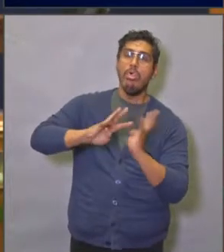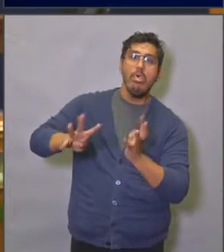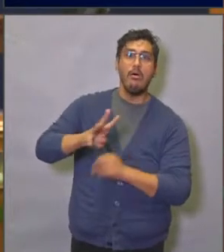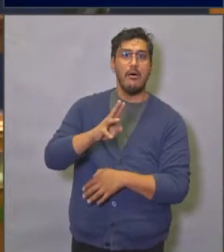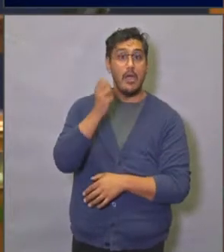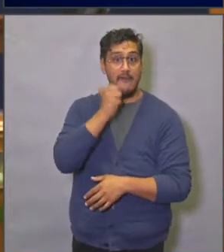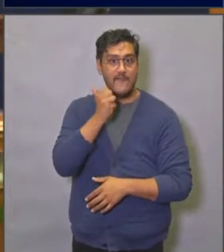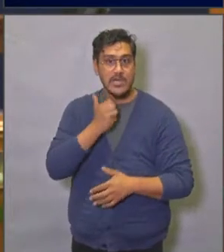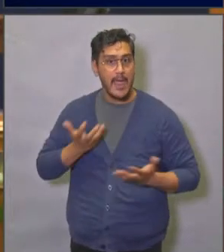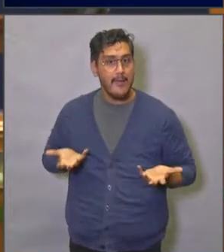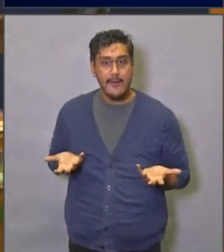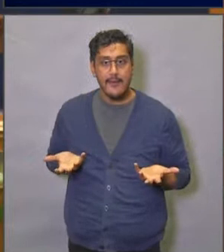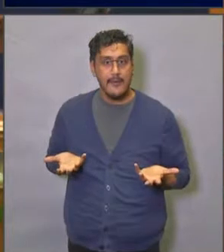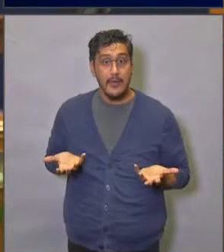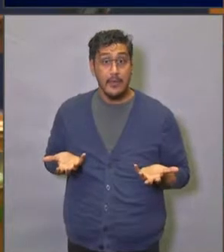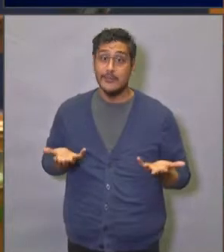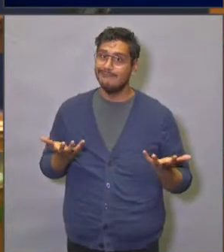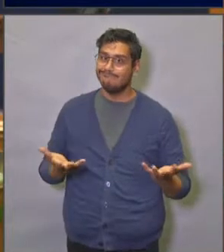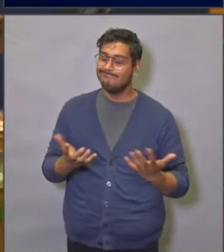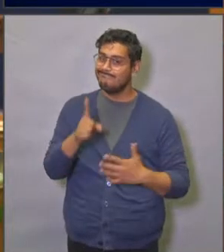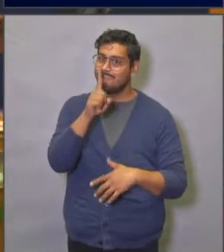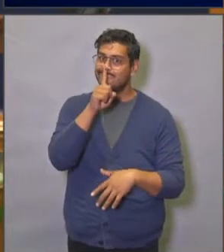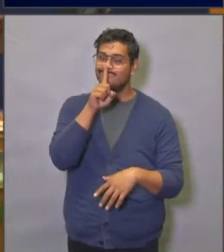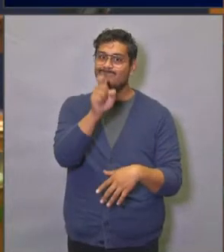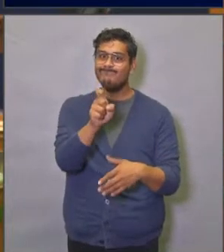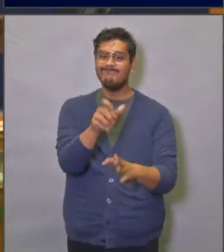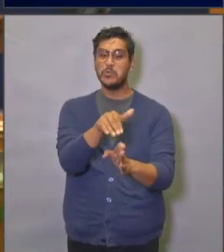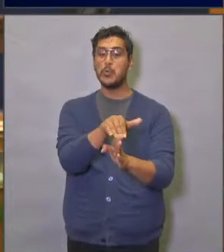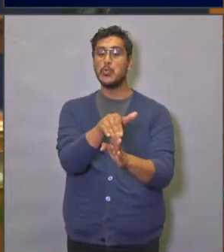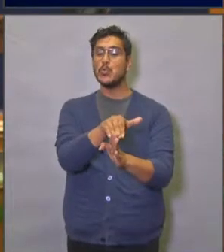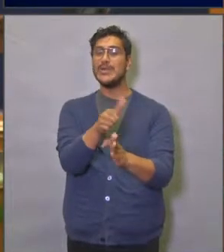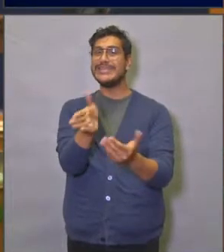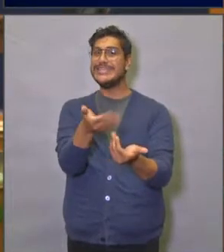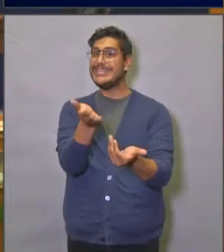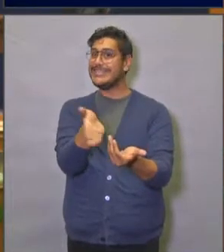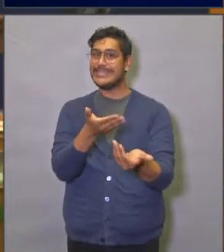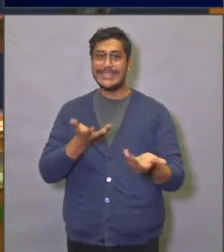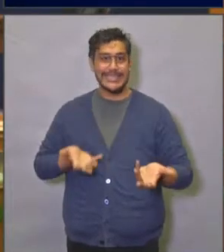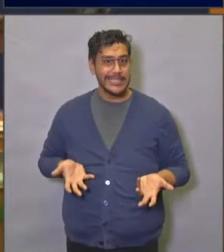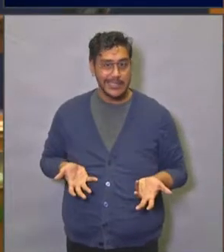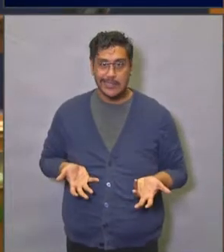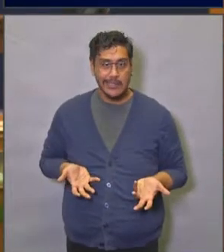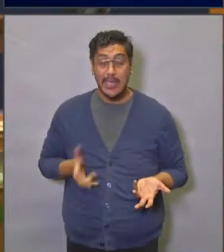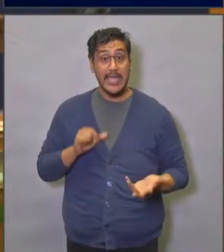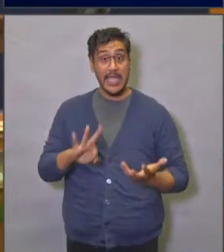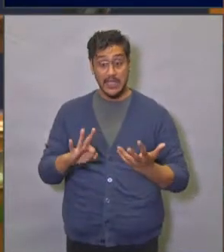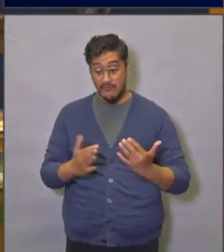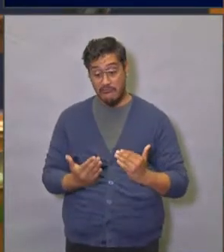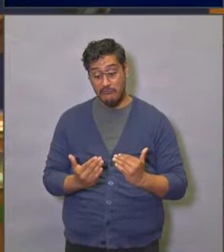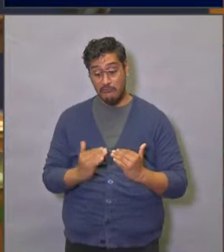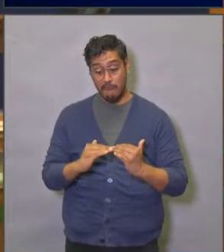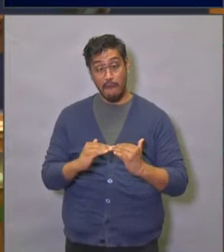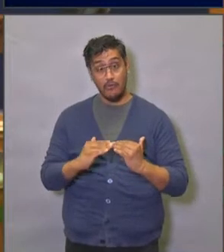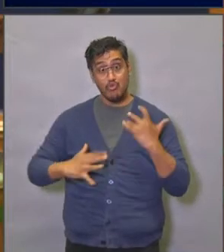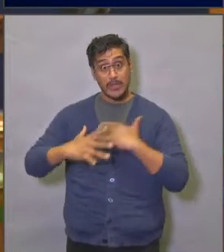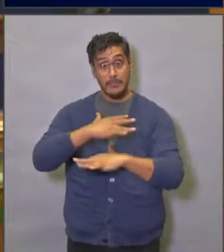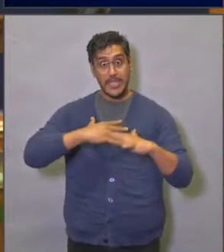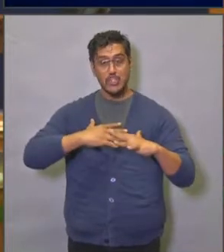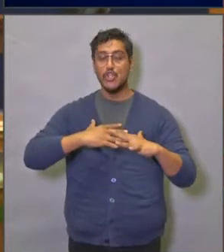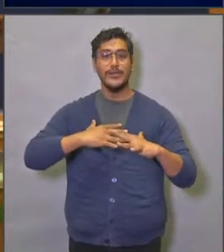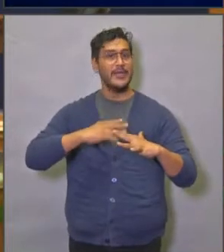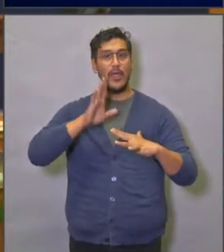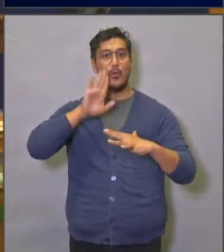it's very easy if we have increased transmission for that to very quickly result